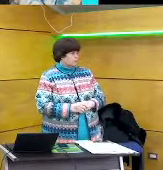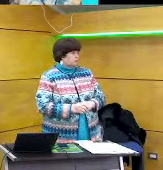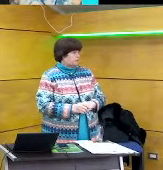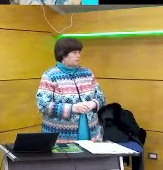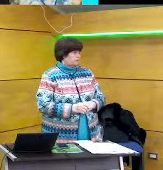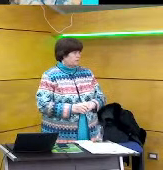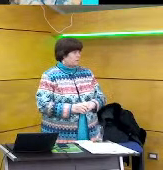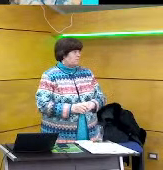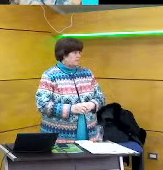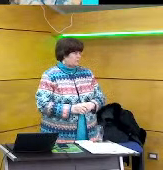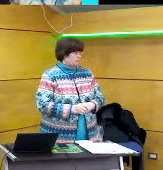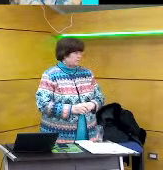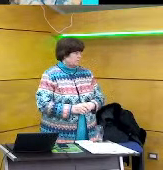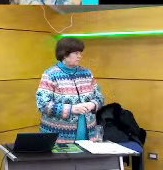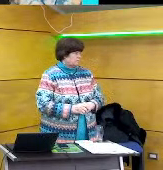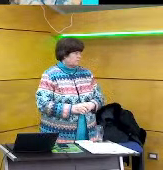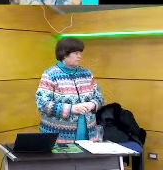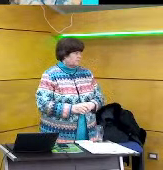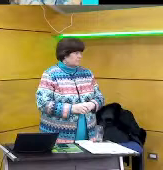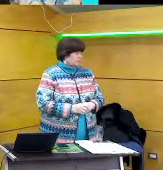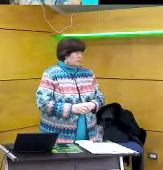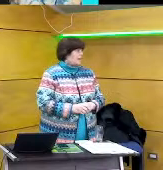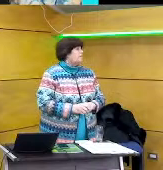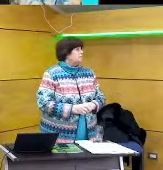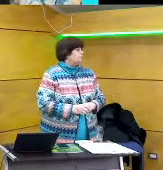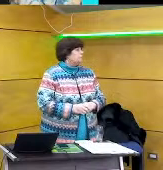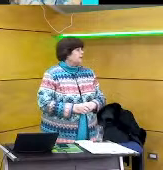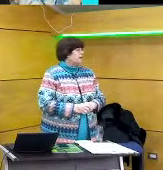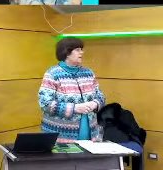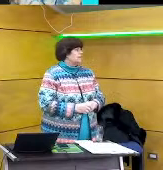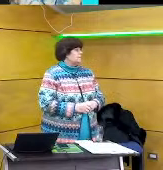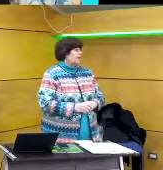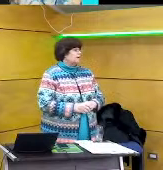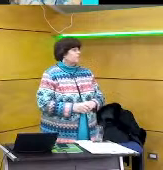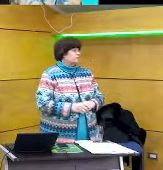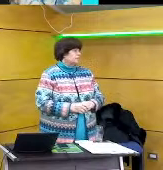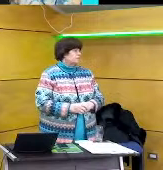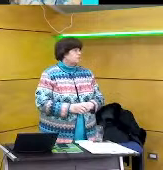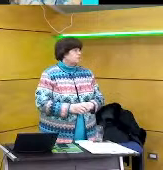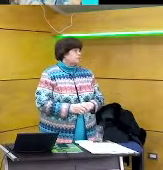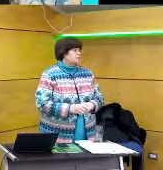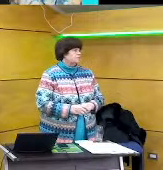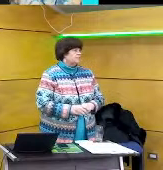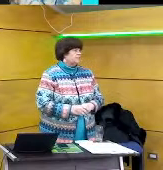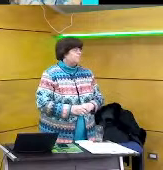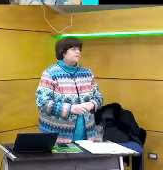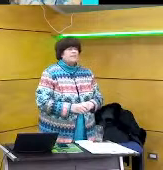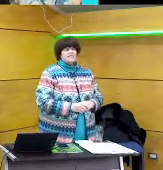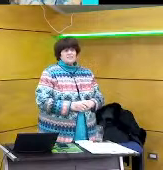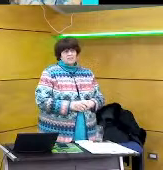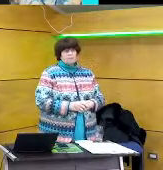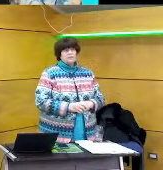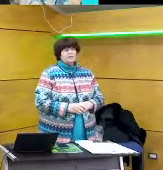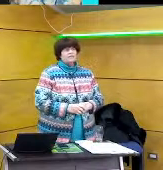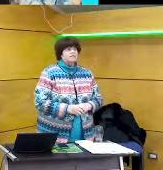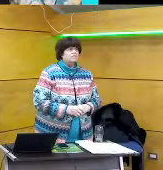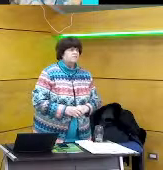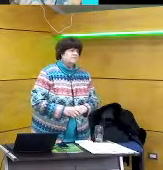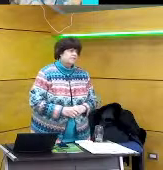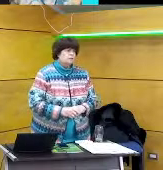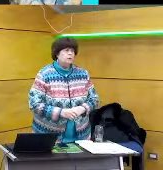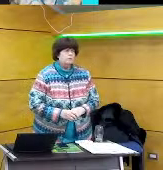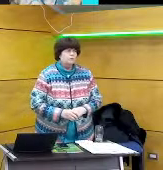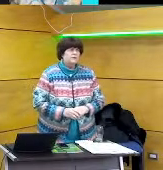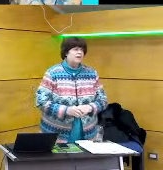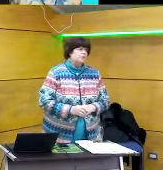different words and meanings. And if you look at the back of your textbooks, you'll see typically